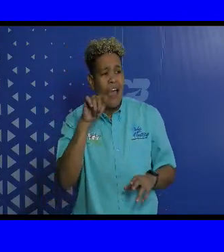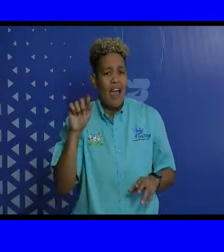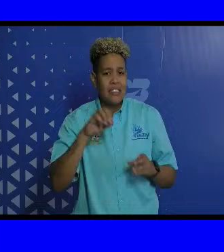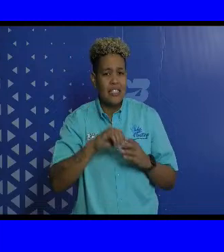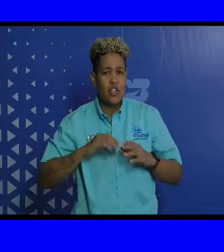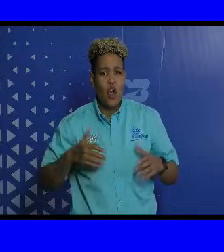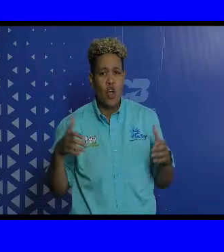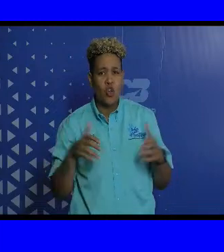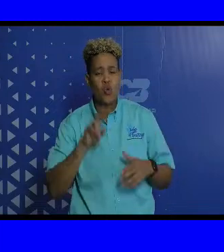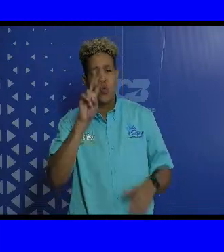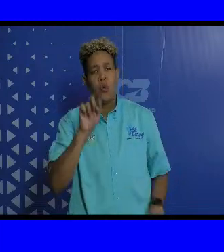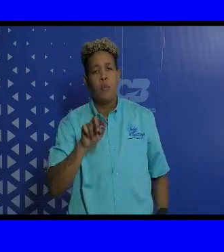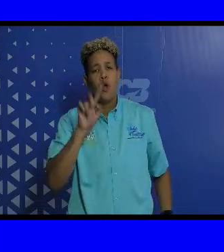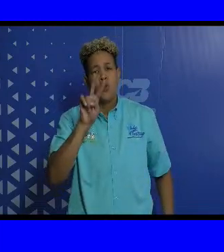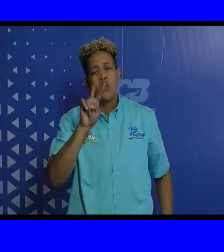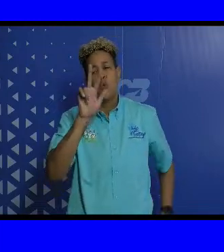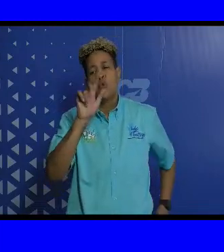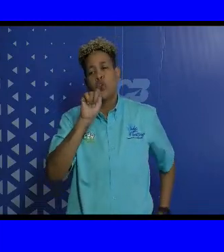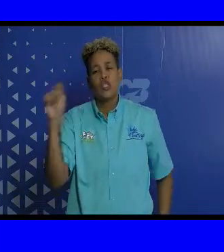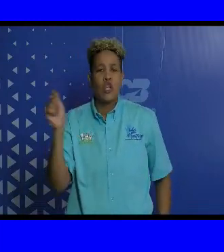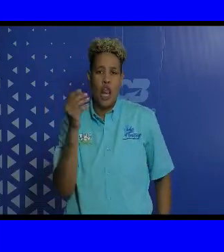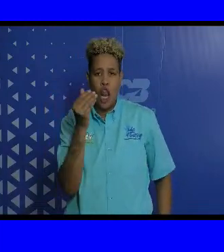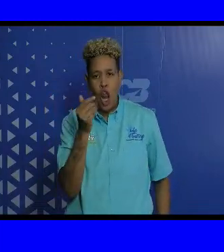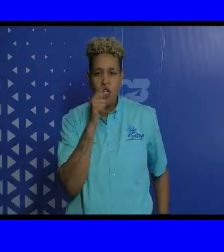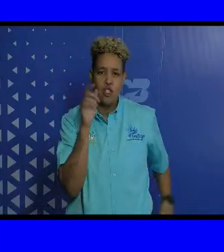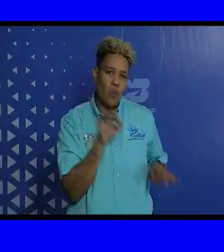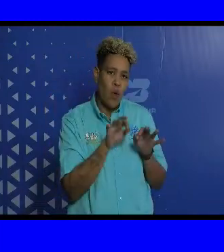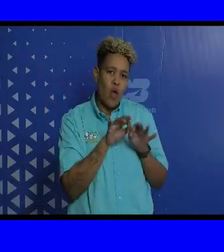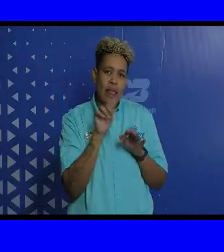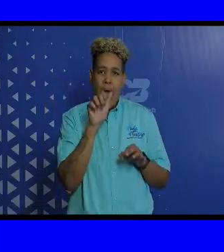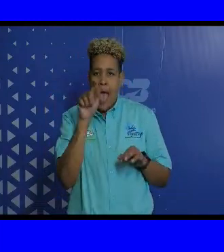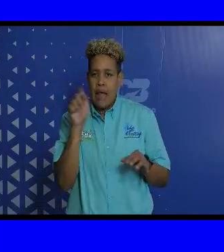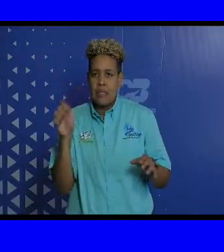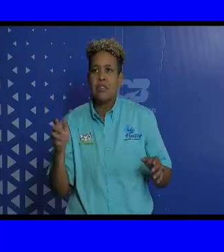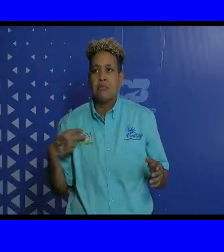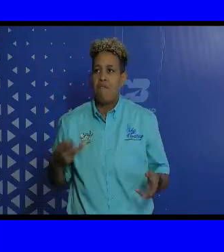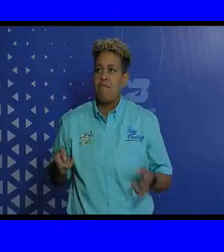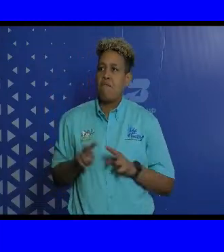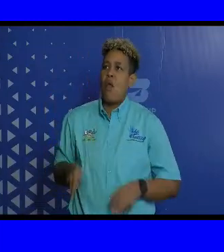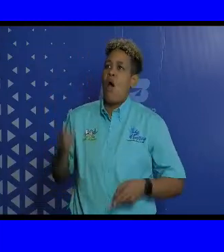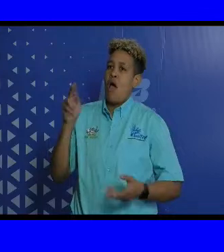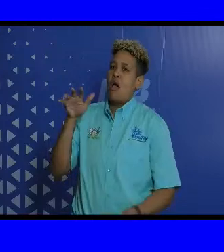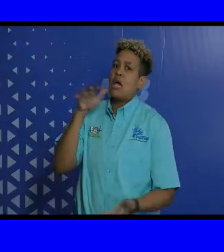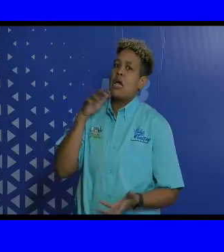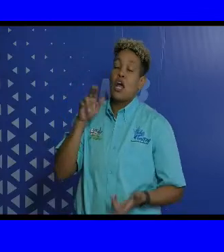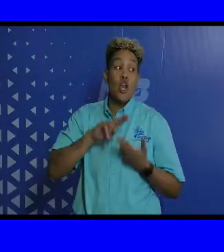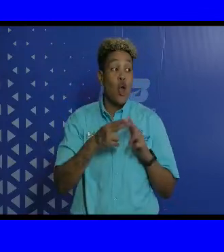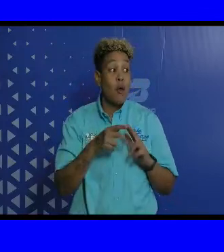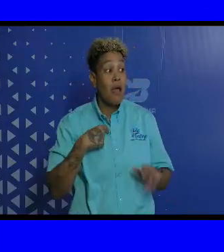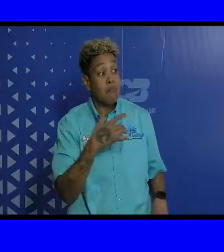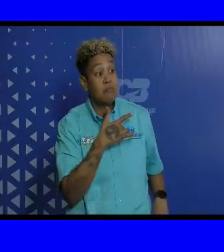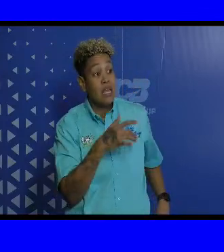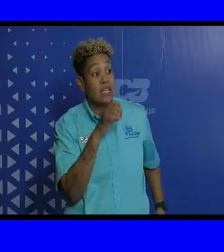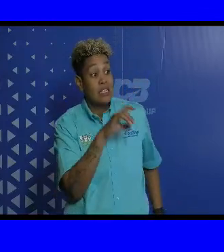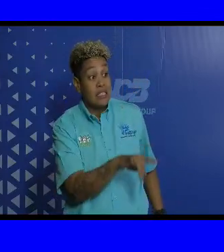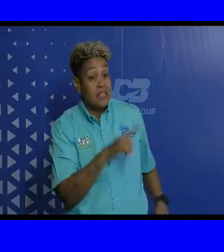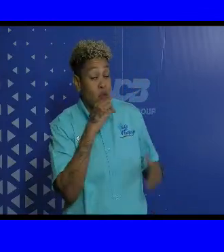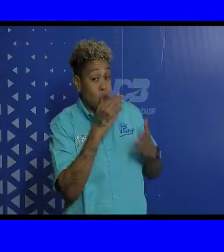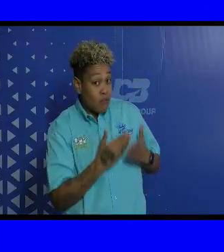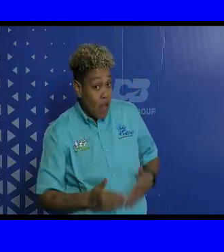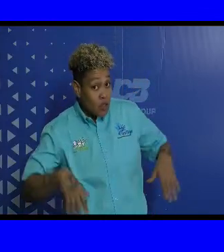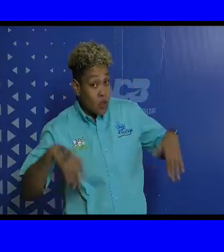group. It's $2.2 trillion of assets. Now, that's a number, and I'm always very sensitive to the fact